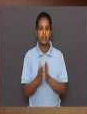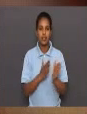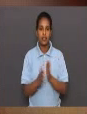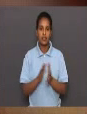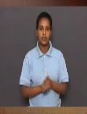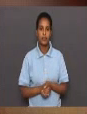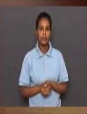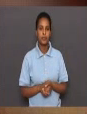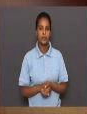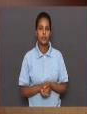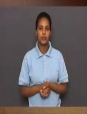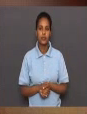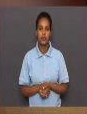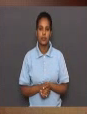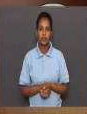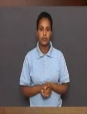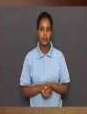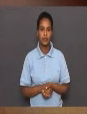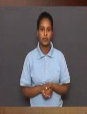Students, let's get ready.